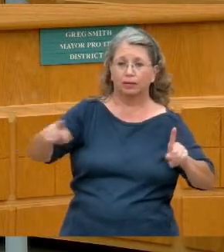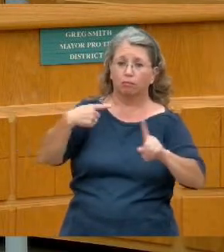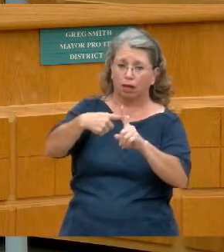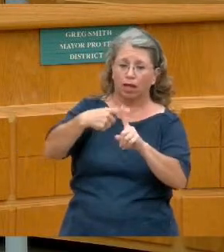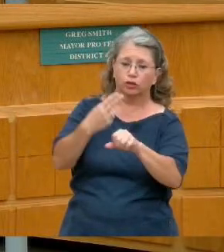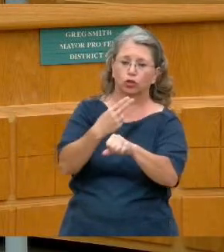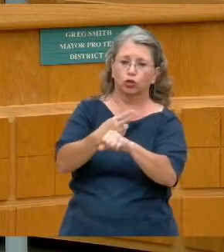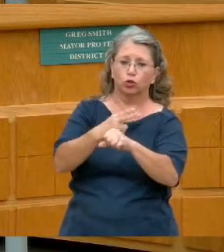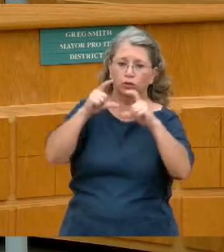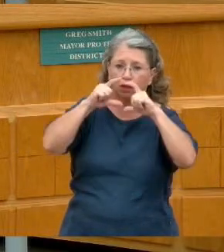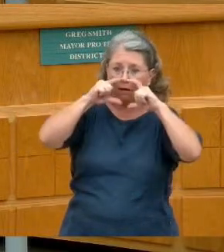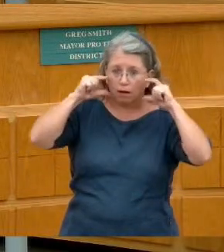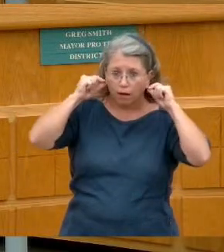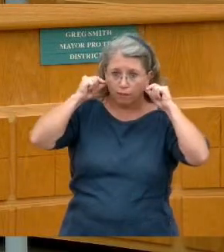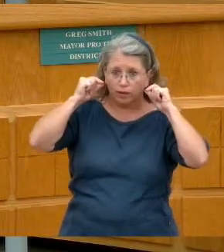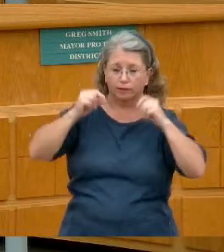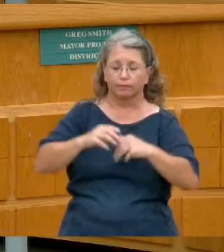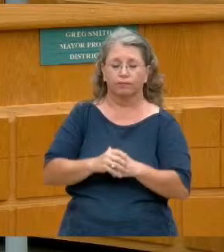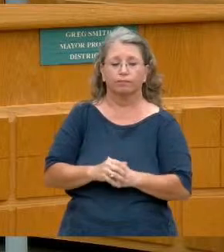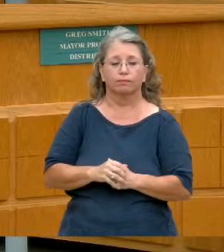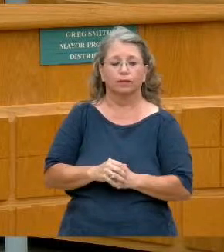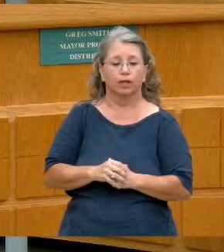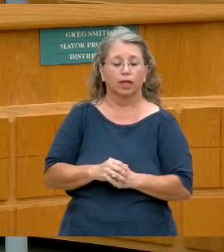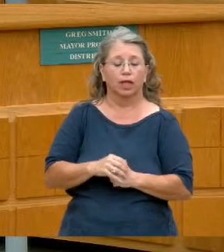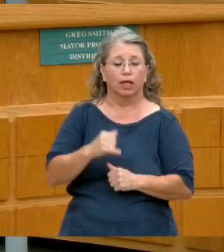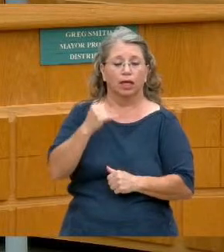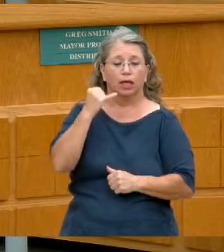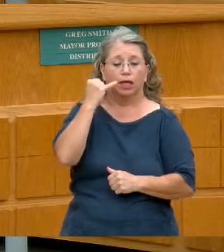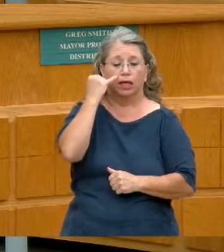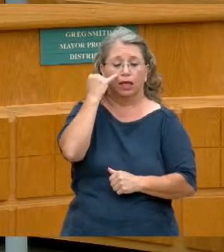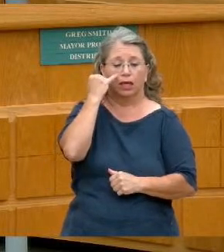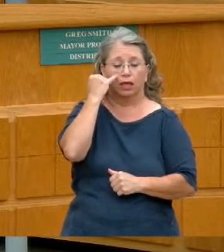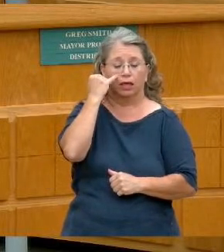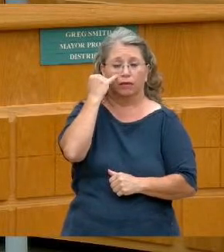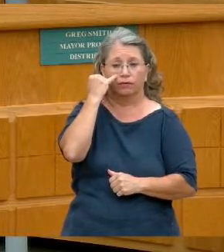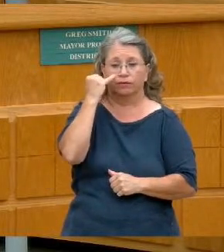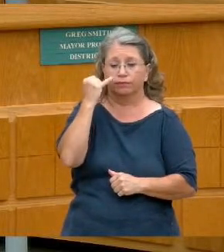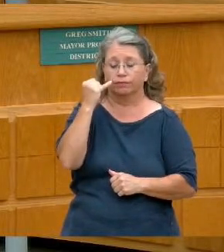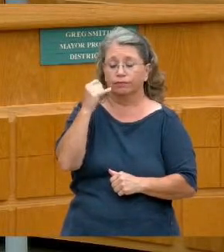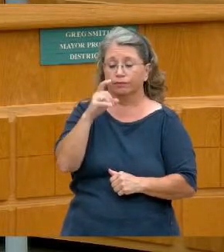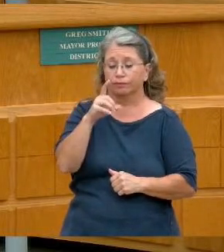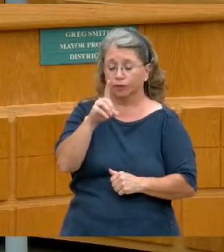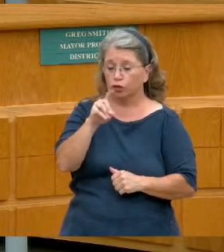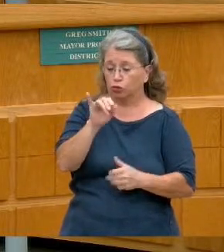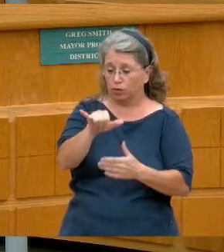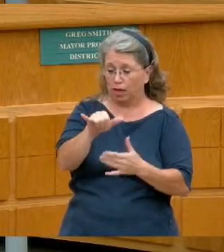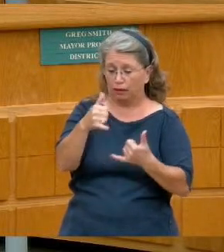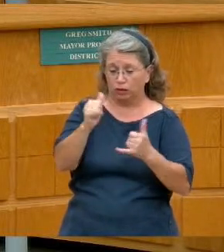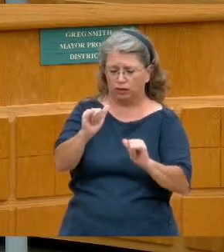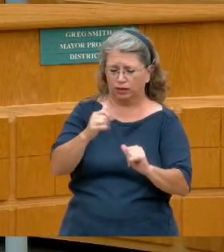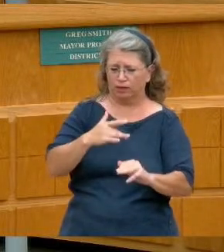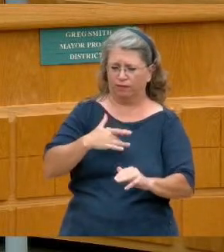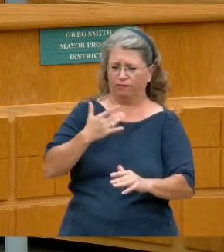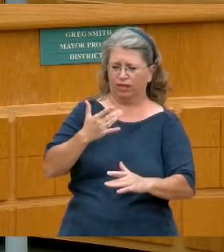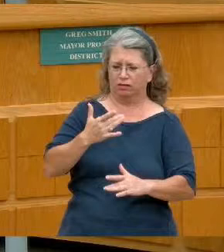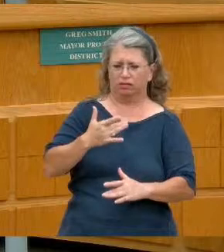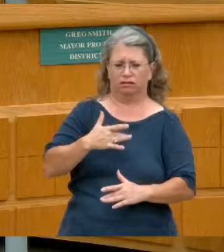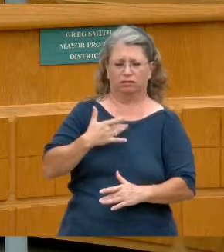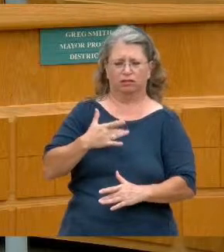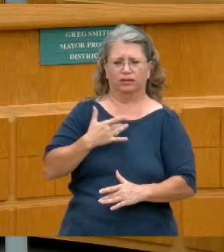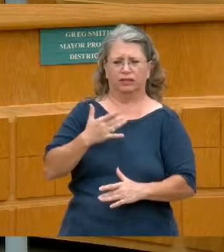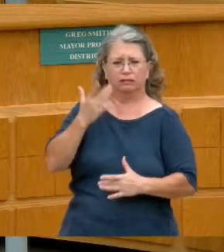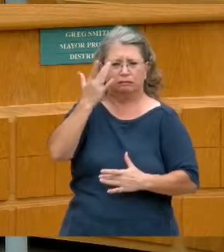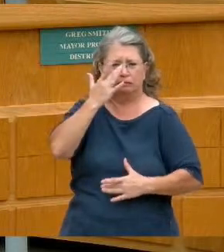can. If you end up, even though you did that, end up getting symptoms, and a symptom would